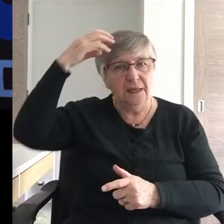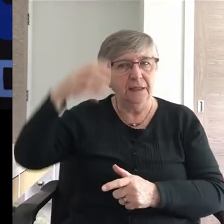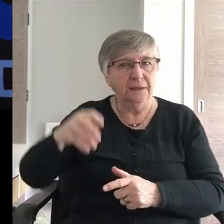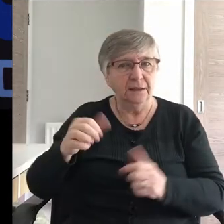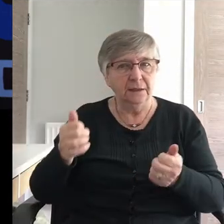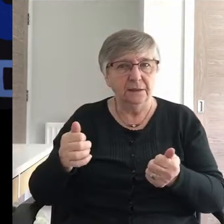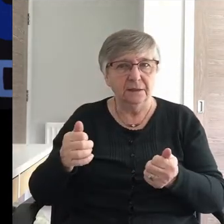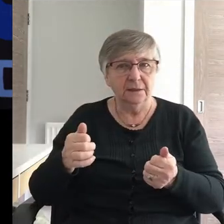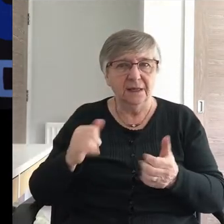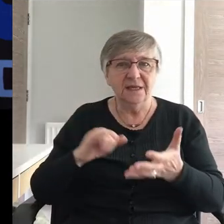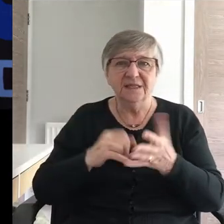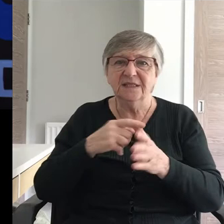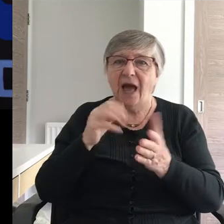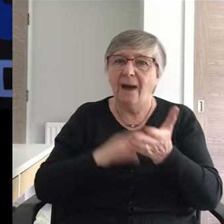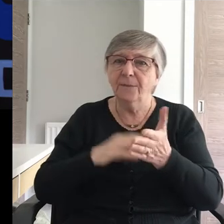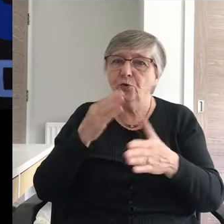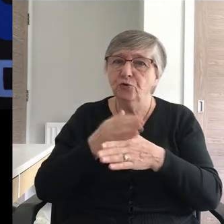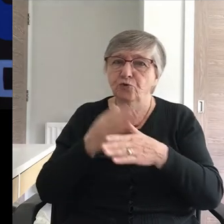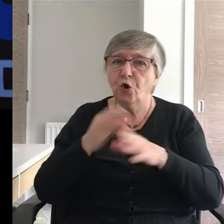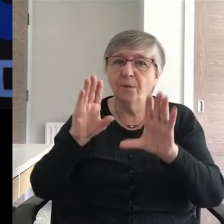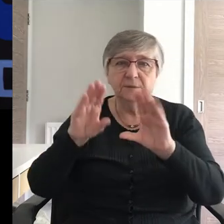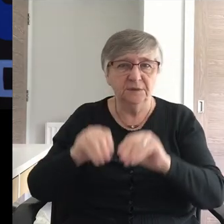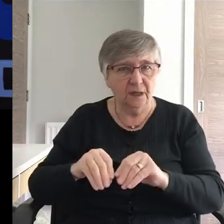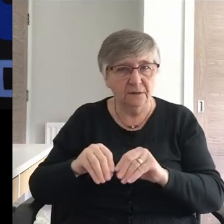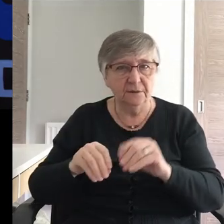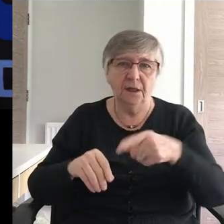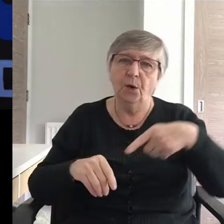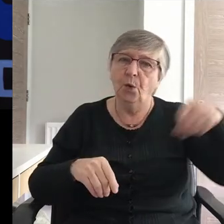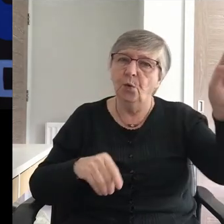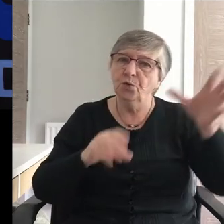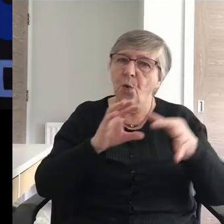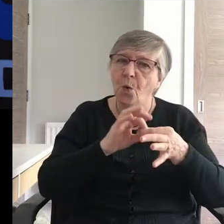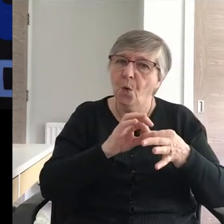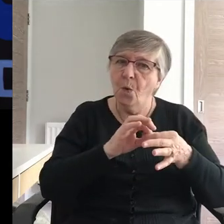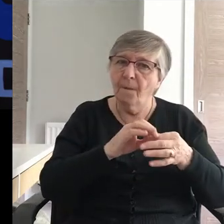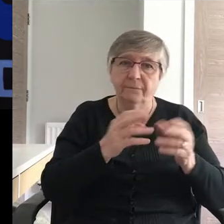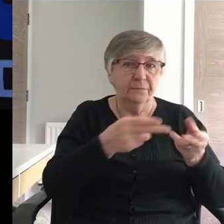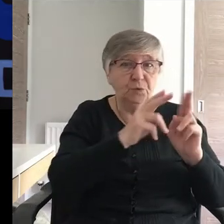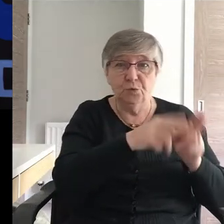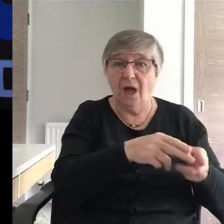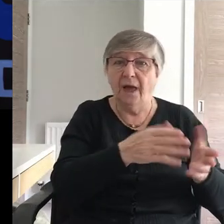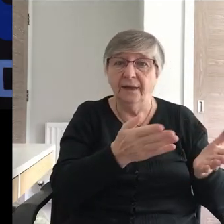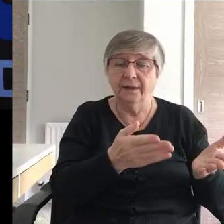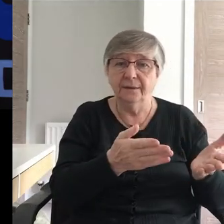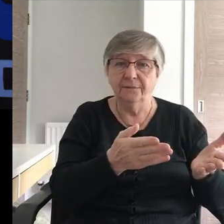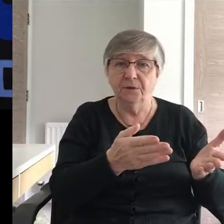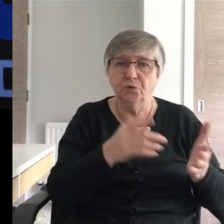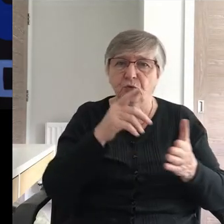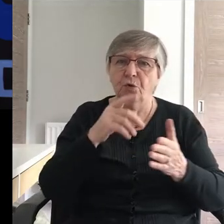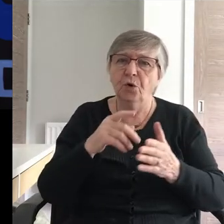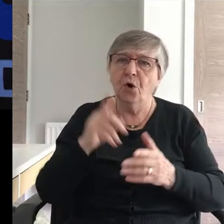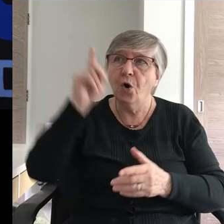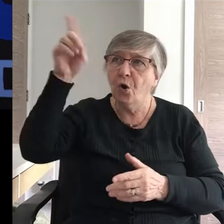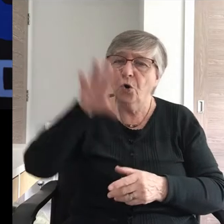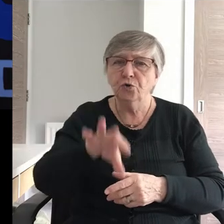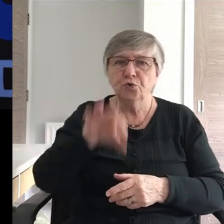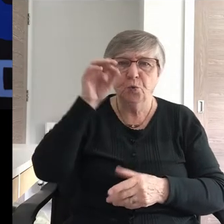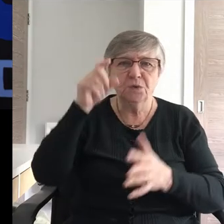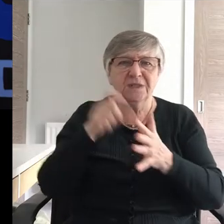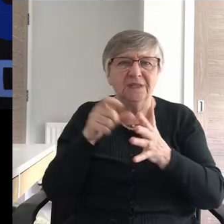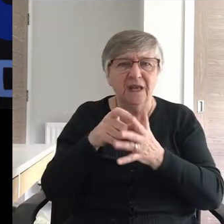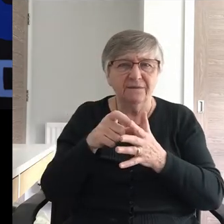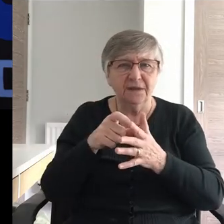done, and he returns home to die. So God chose David, Israel's greatest